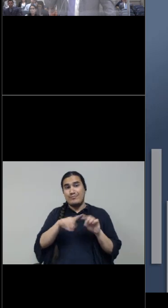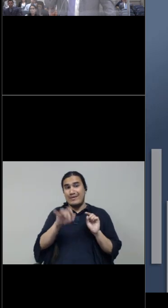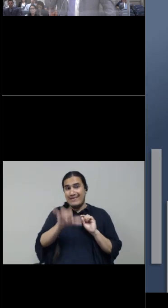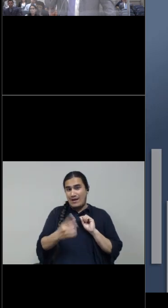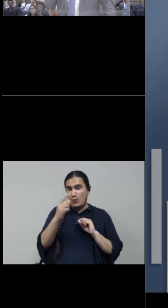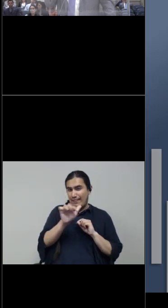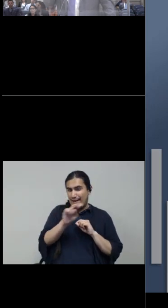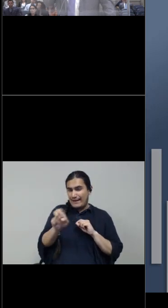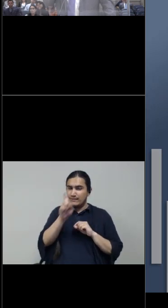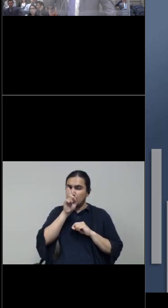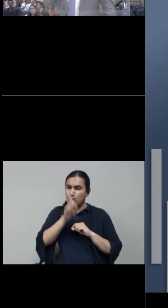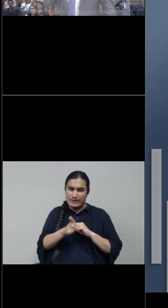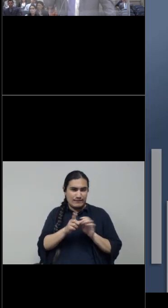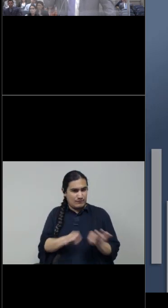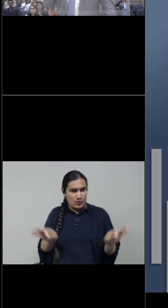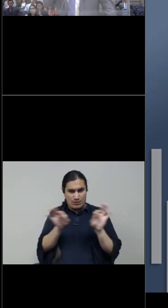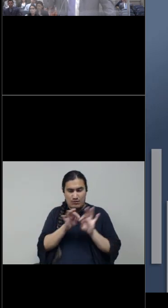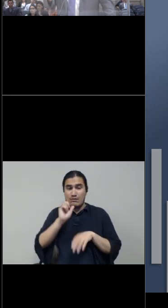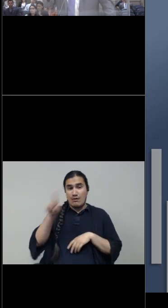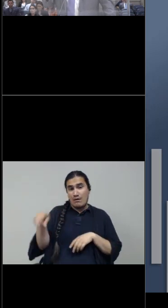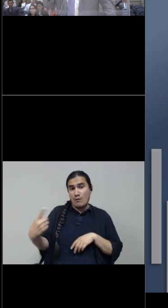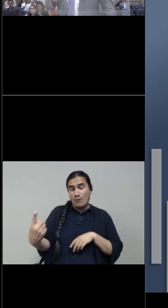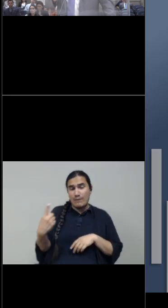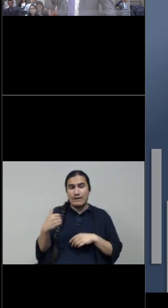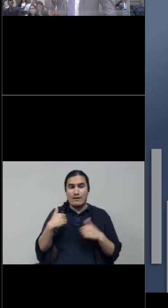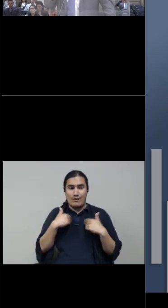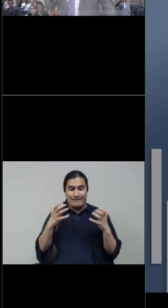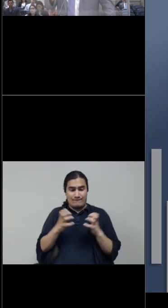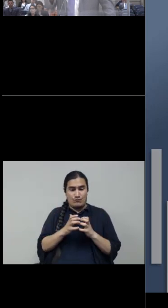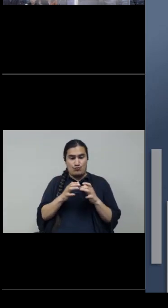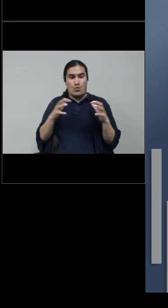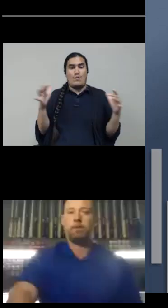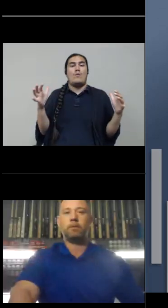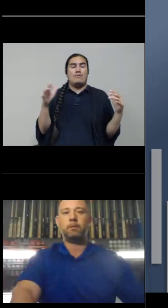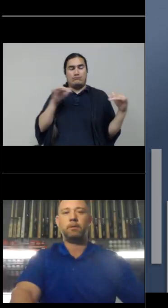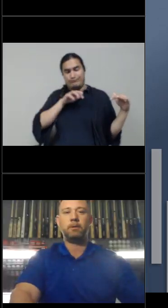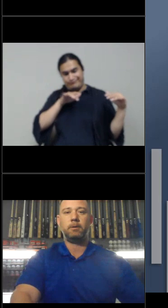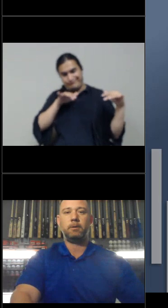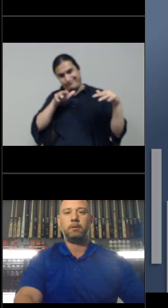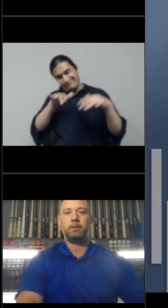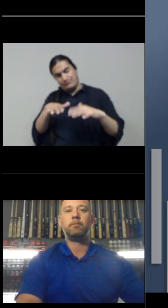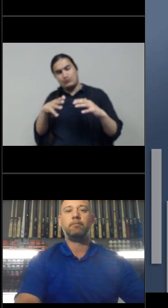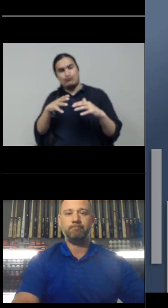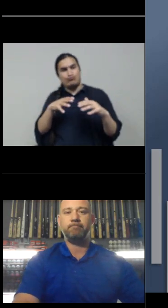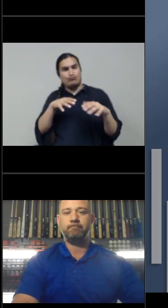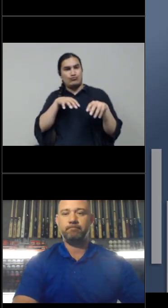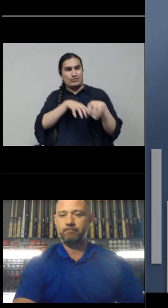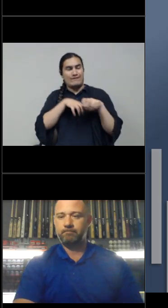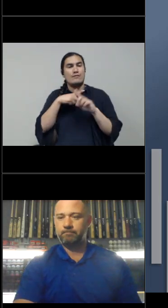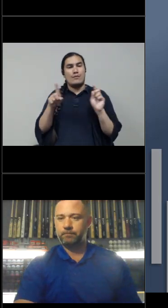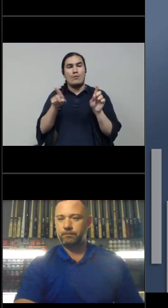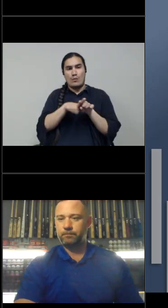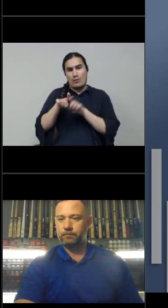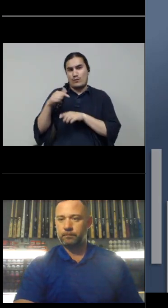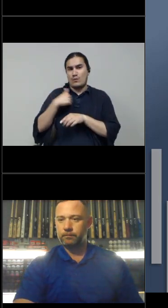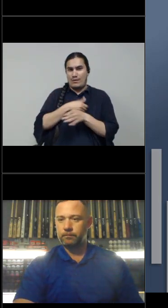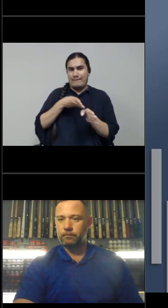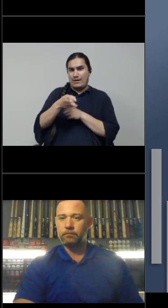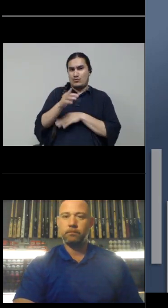important, because not only do we have a growing commuter flow of traffic, but we're also a major